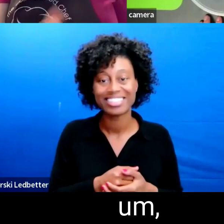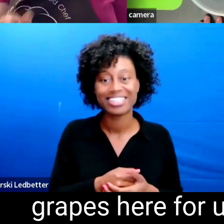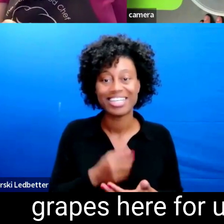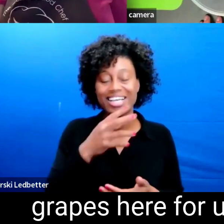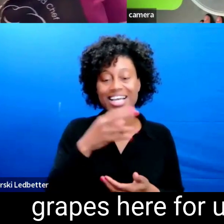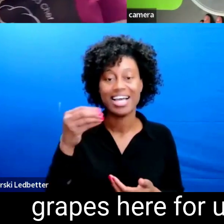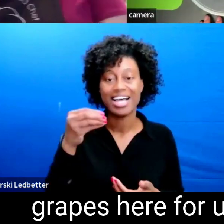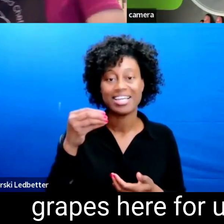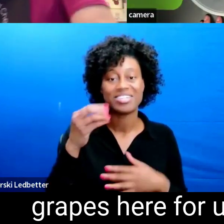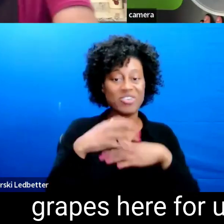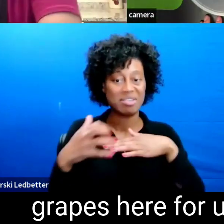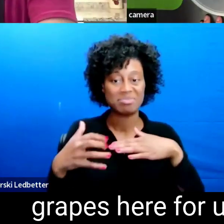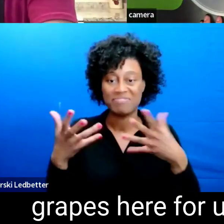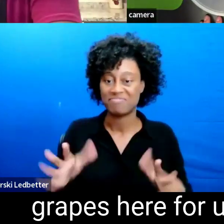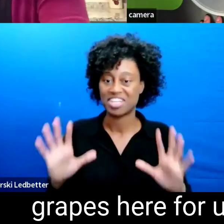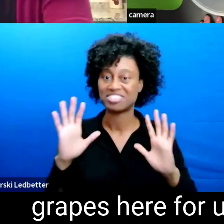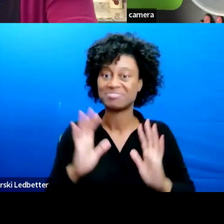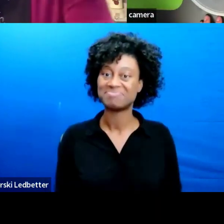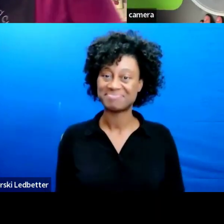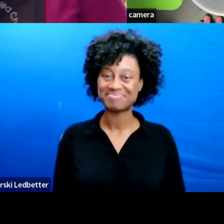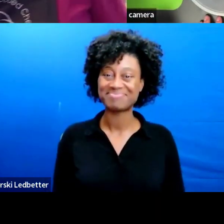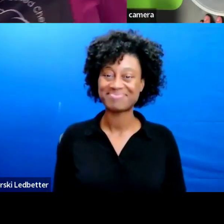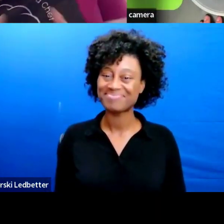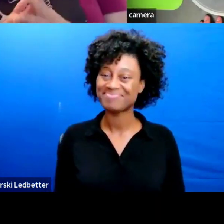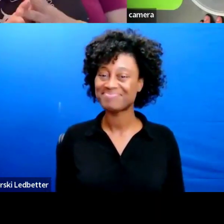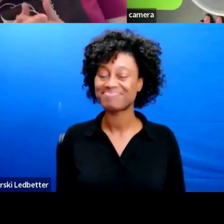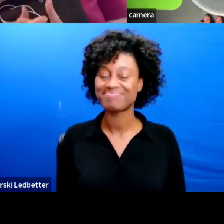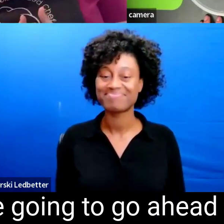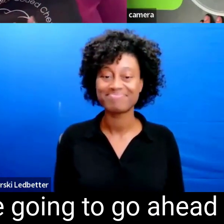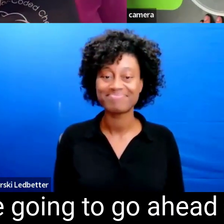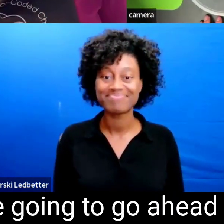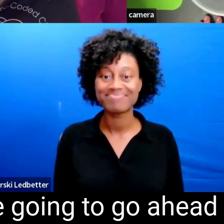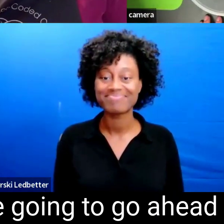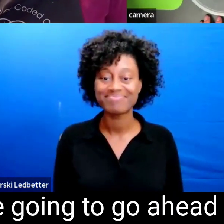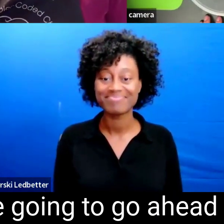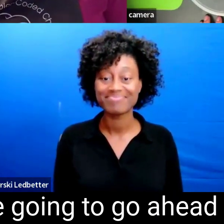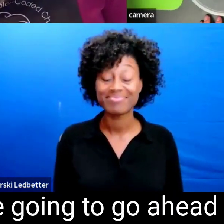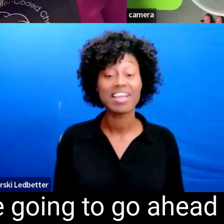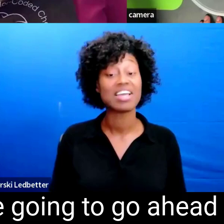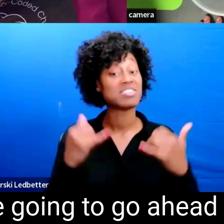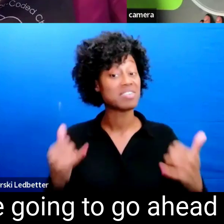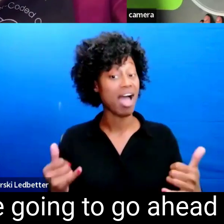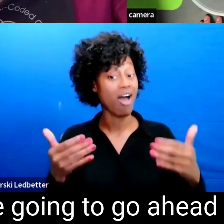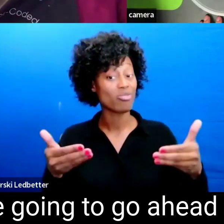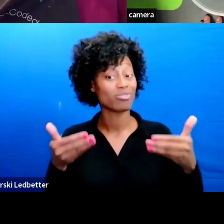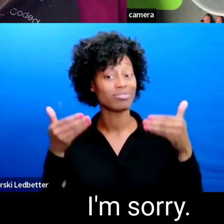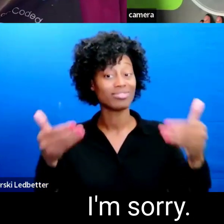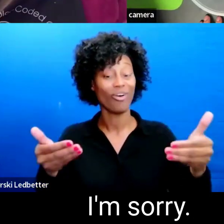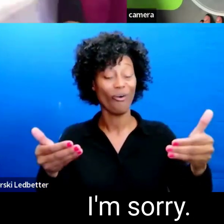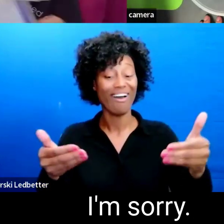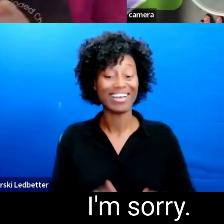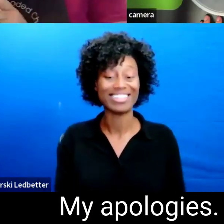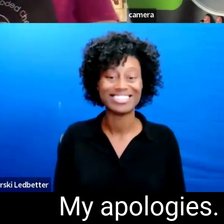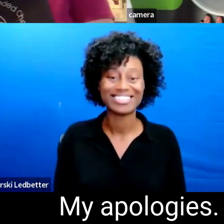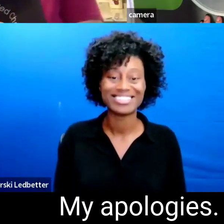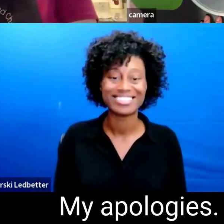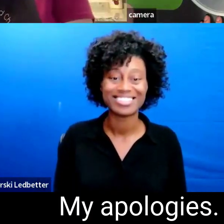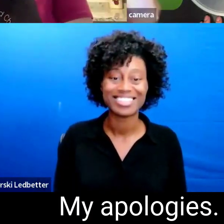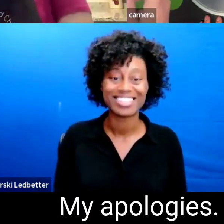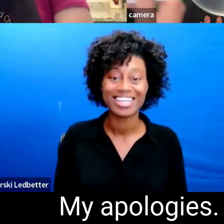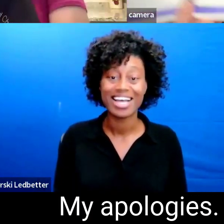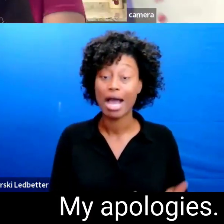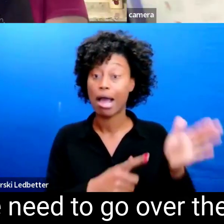the grapes here for us. We are going to go ahead and jump. I'm sorry,